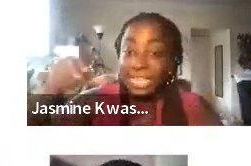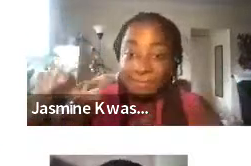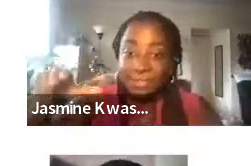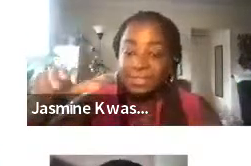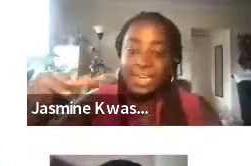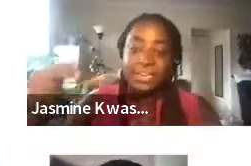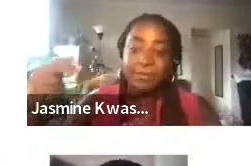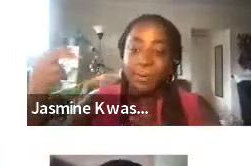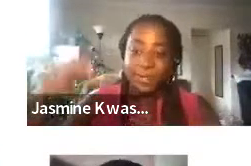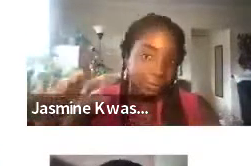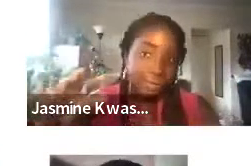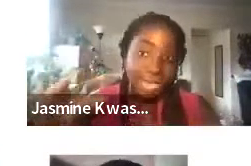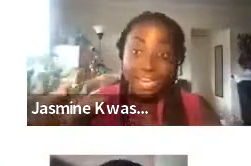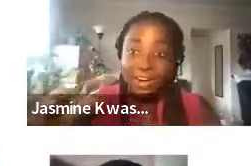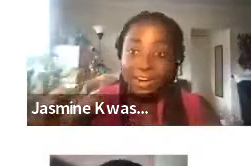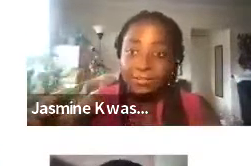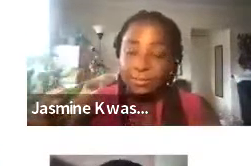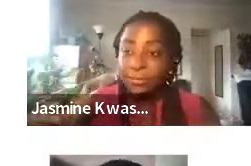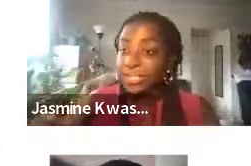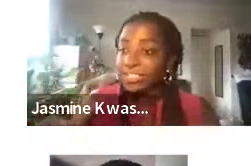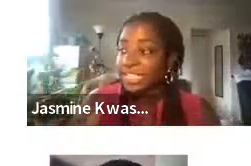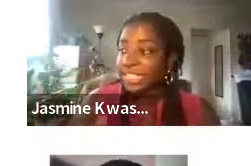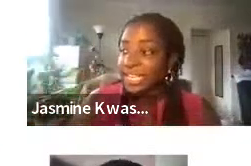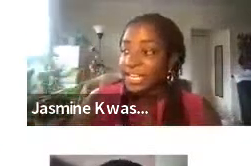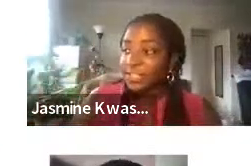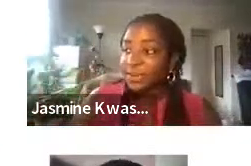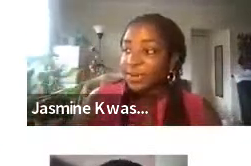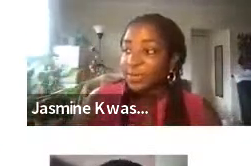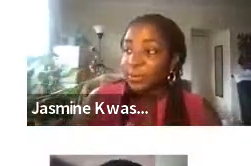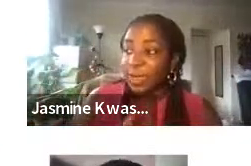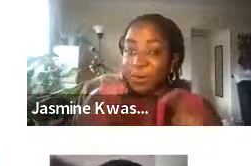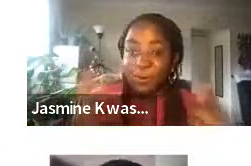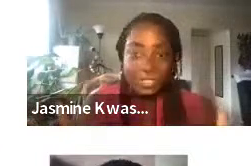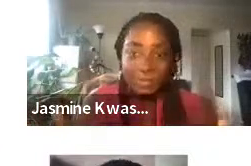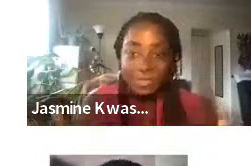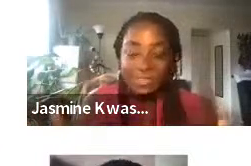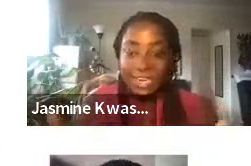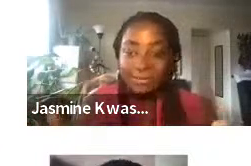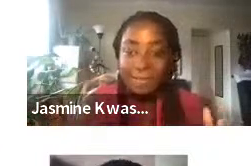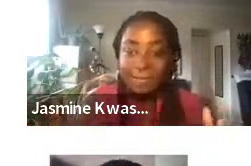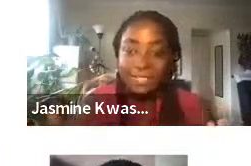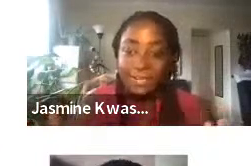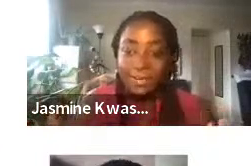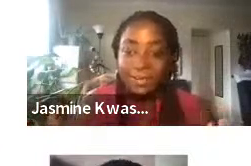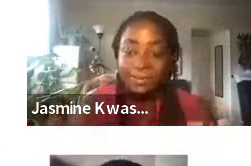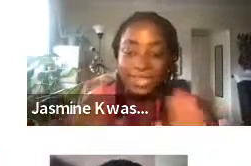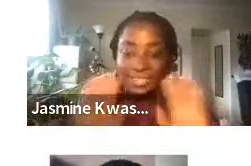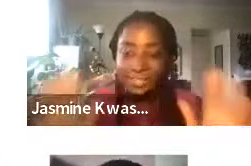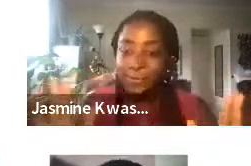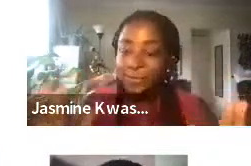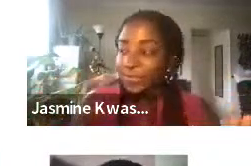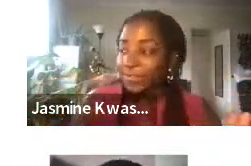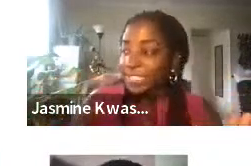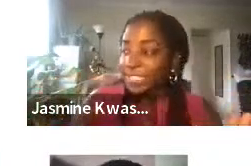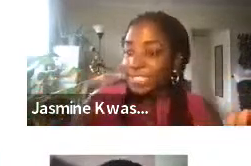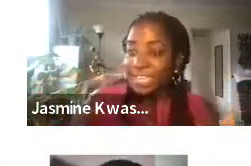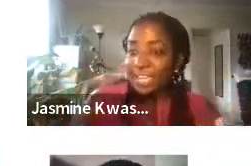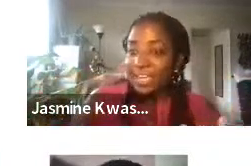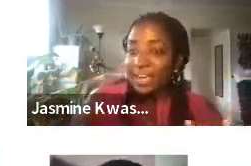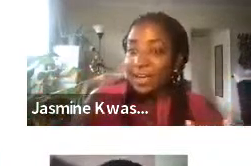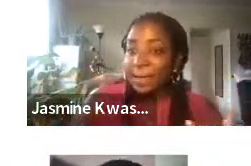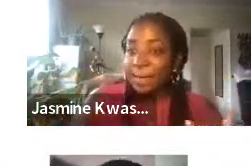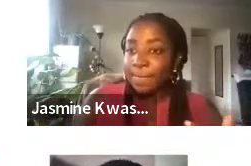kind of adapter that works with Black hair preferentially. So if you have more questions about that, I'm happy to talk about it, but that's not the focus of